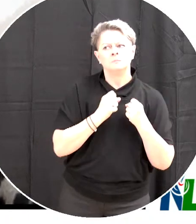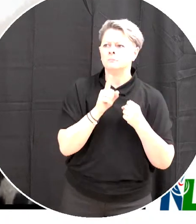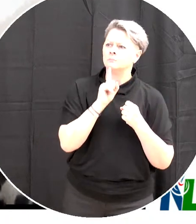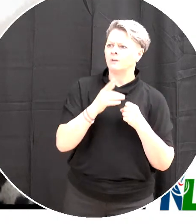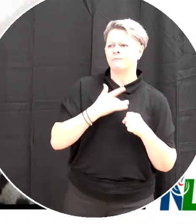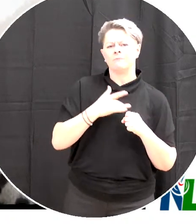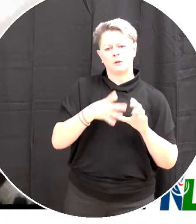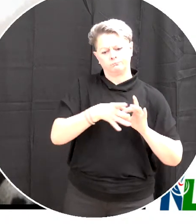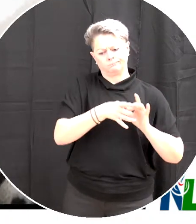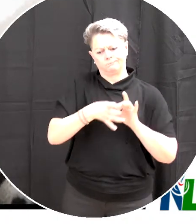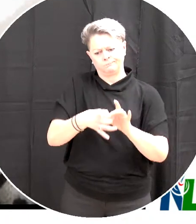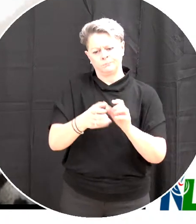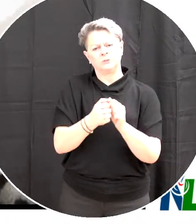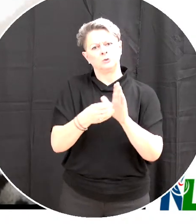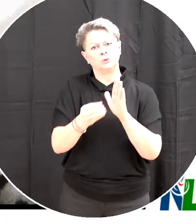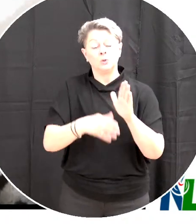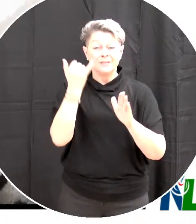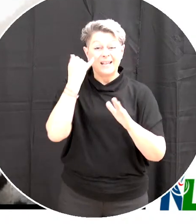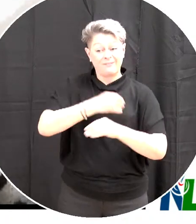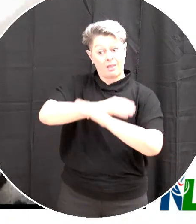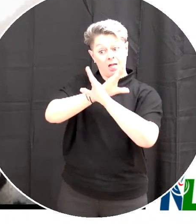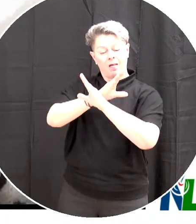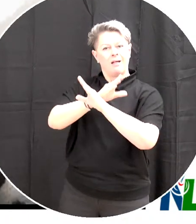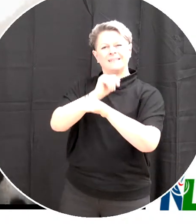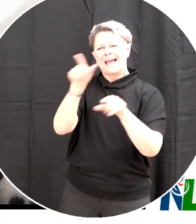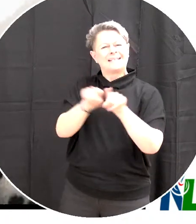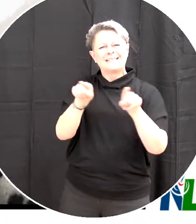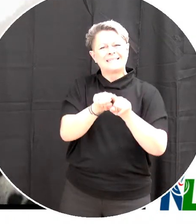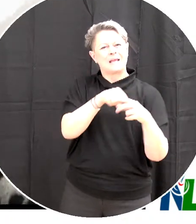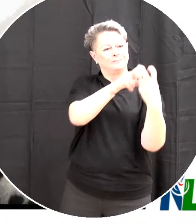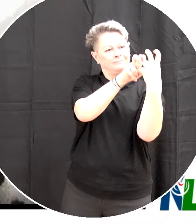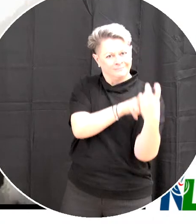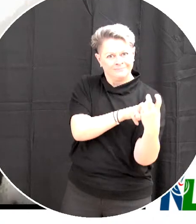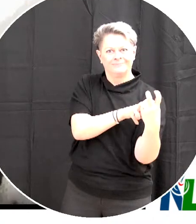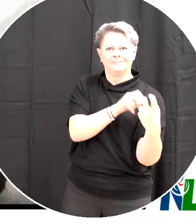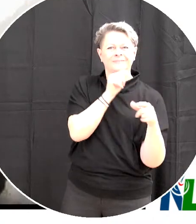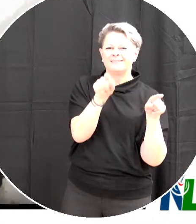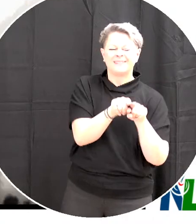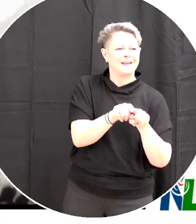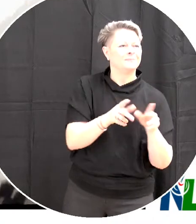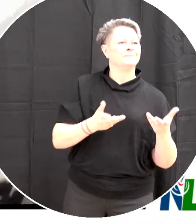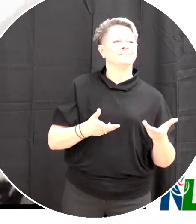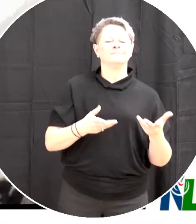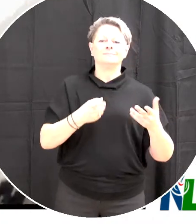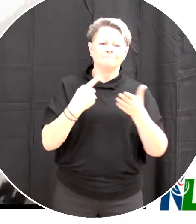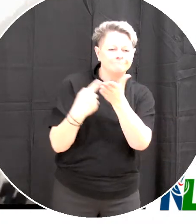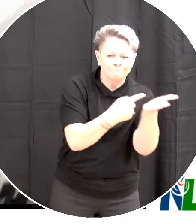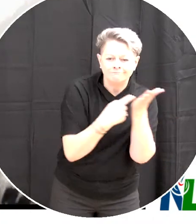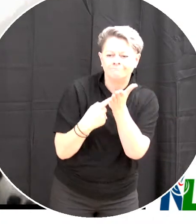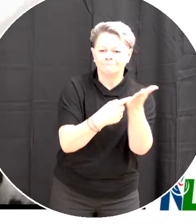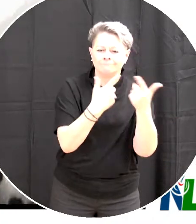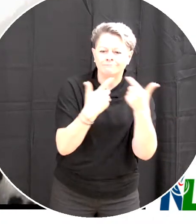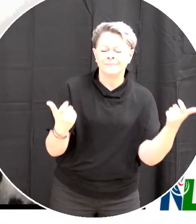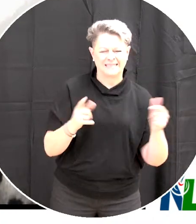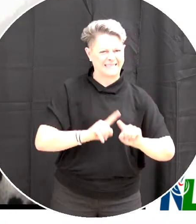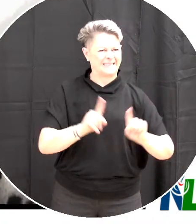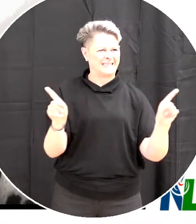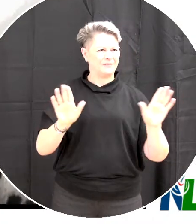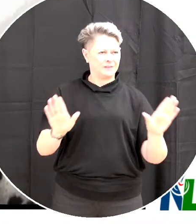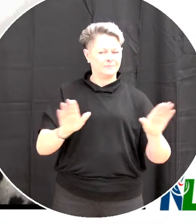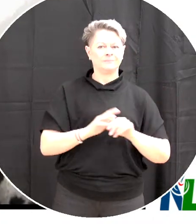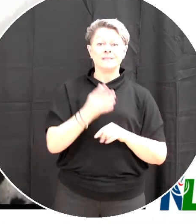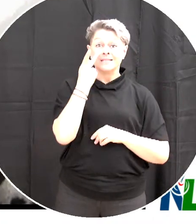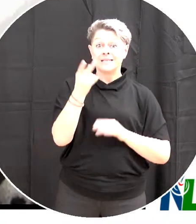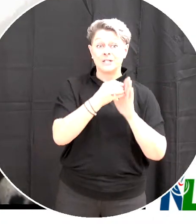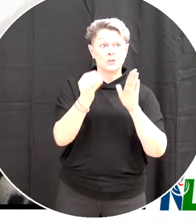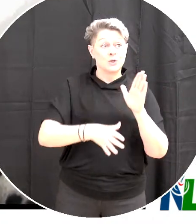we are virtual, it's not quite the same as if we are in person and able to sit down with them and have a discussion. Just seeing expressions on their